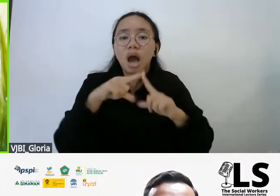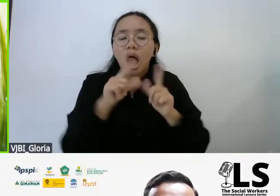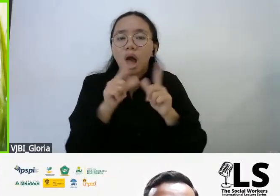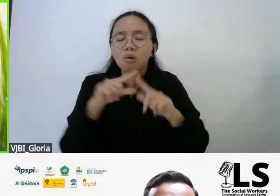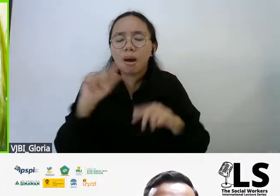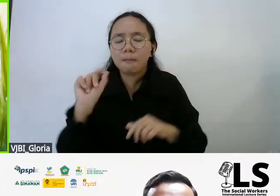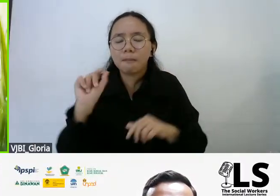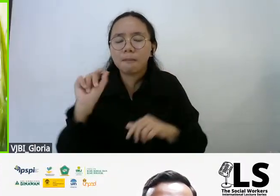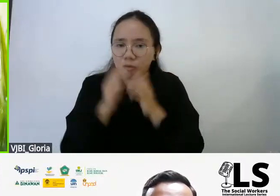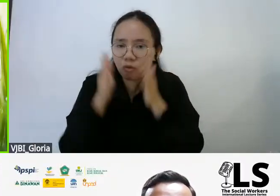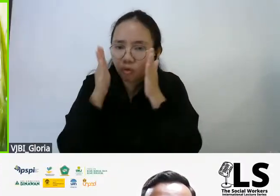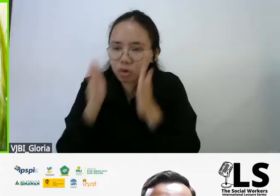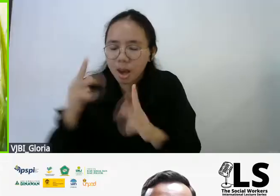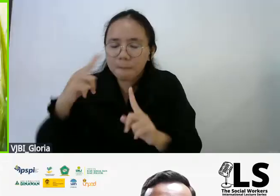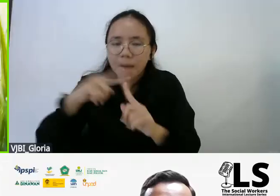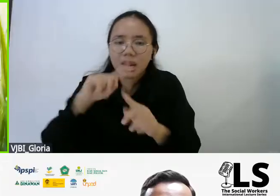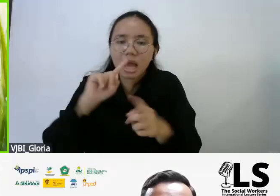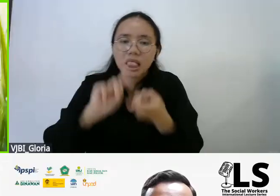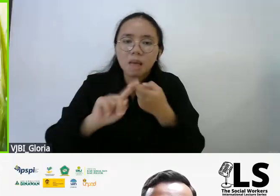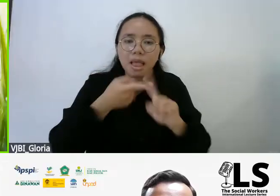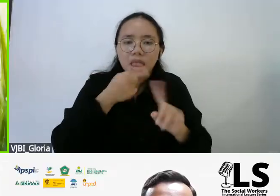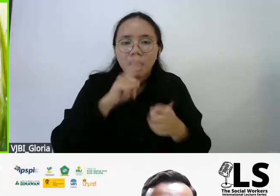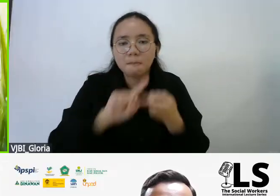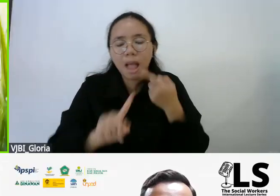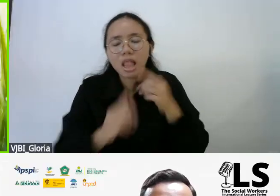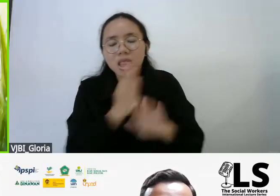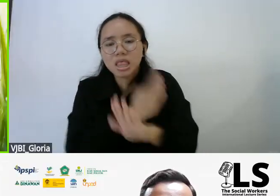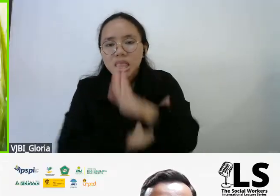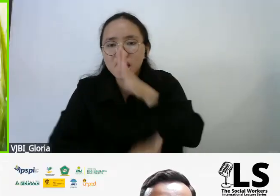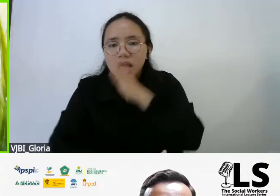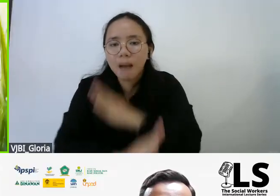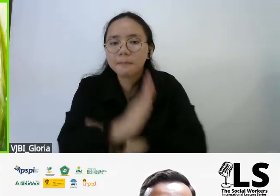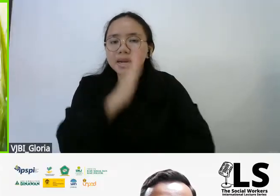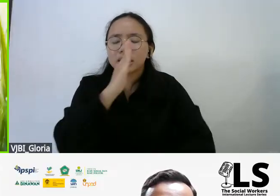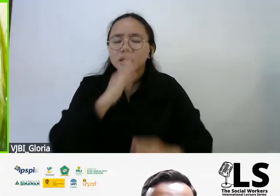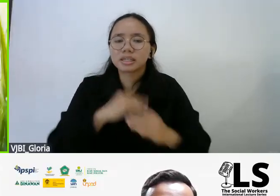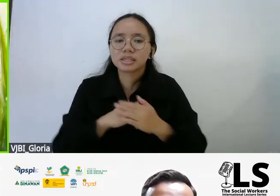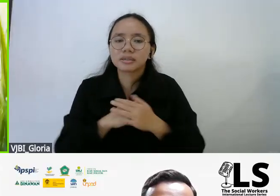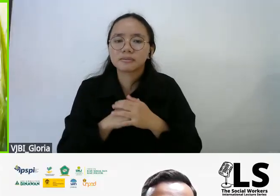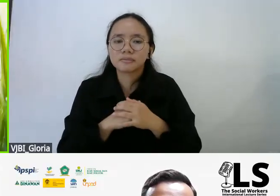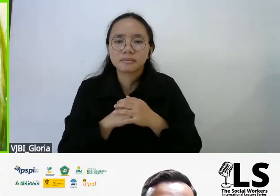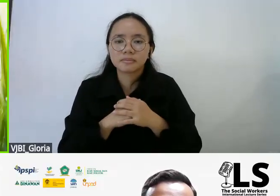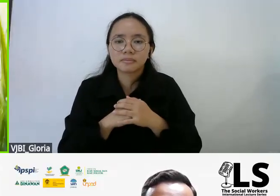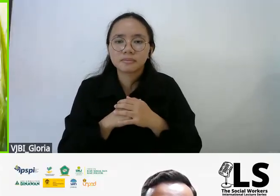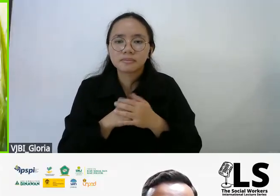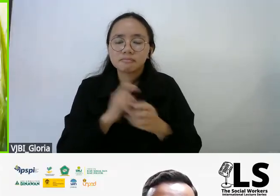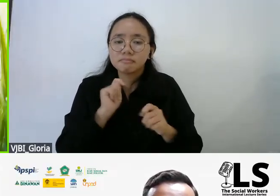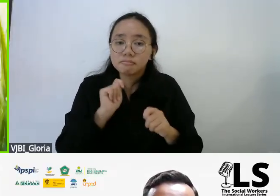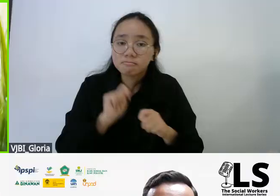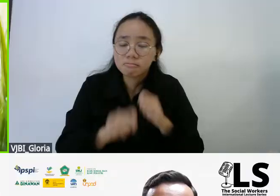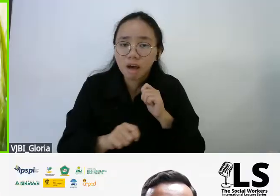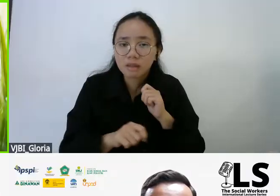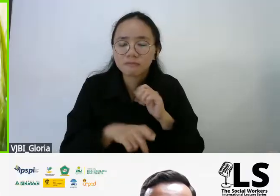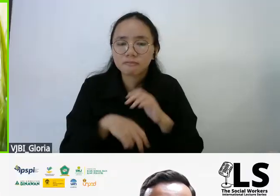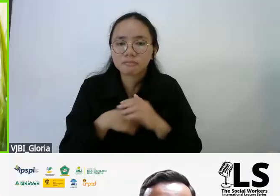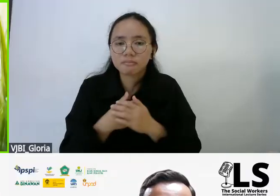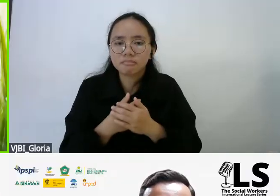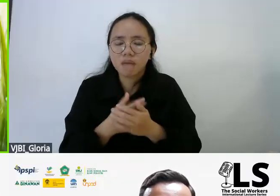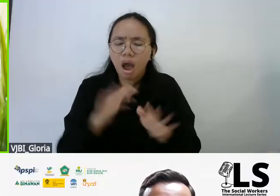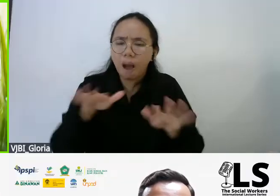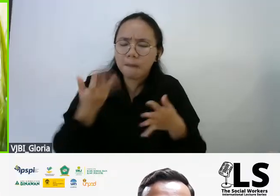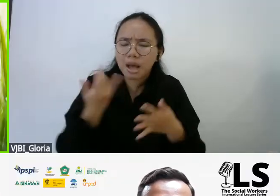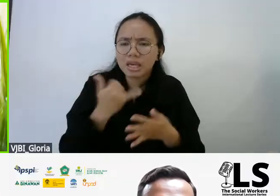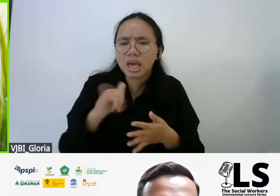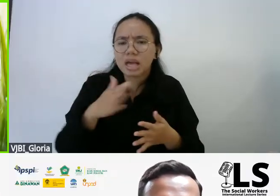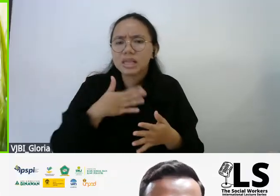people across the state. Not a single person knew about it. So what did I do? I got